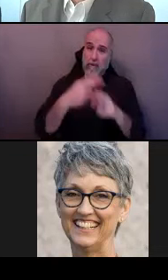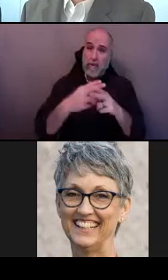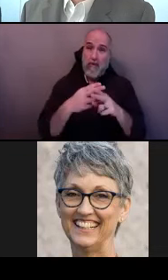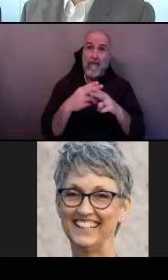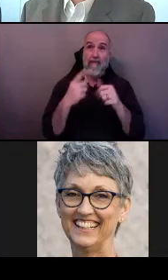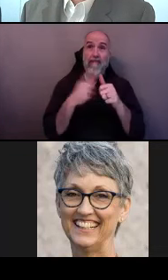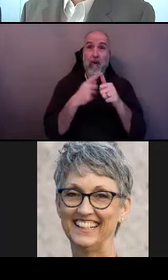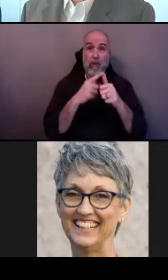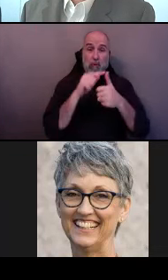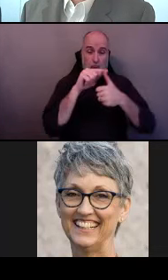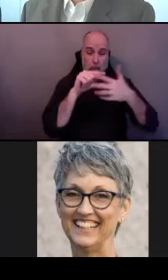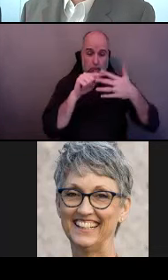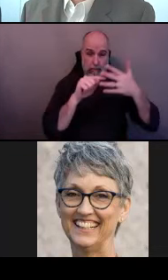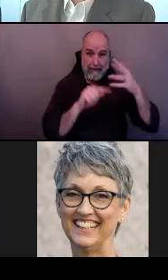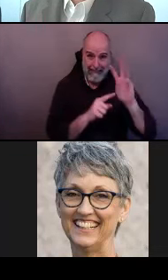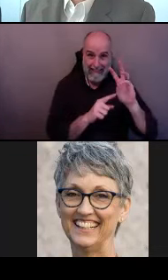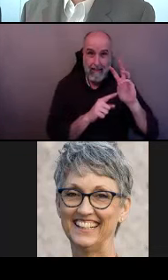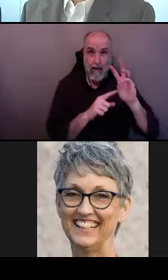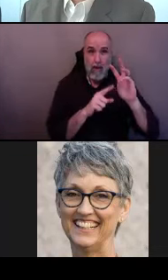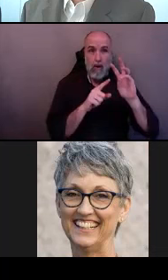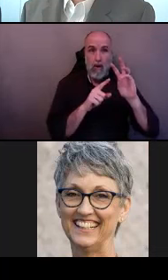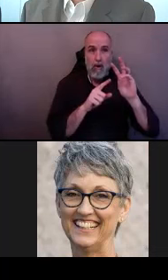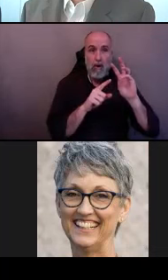were effective on February